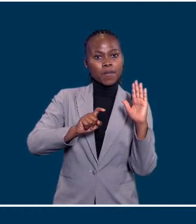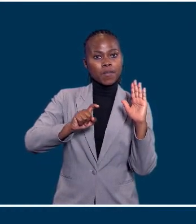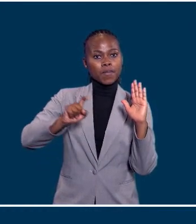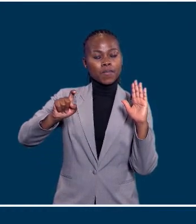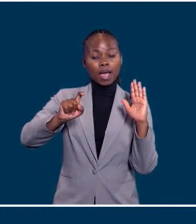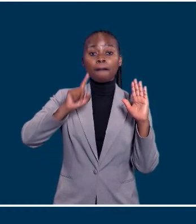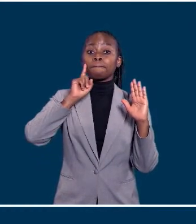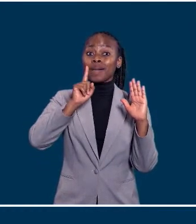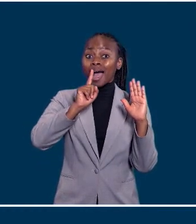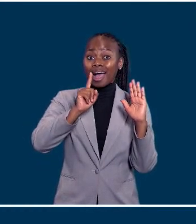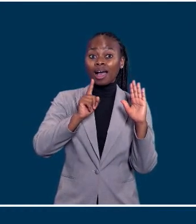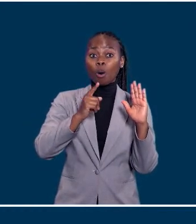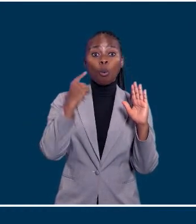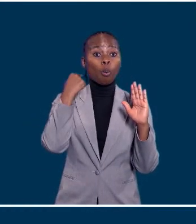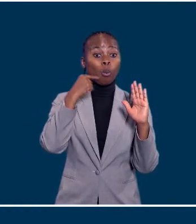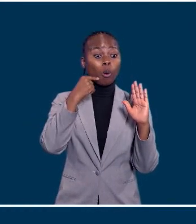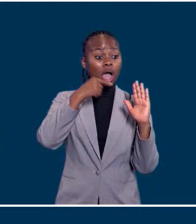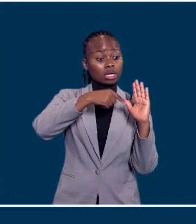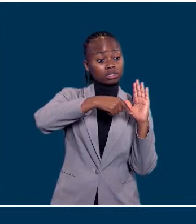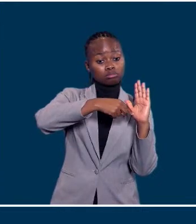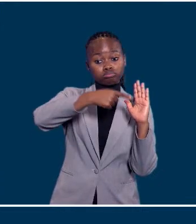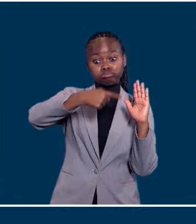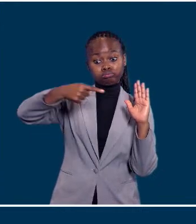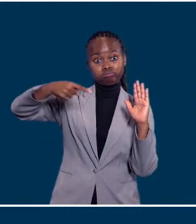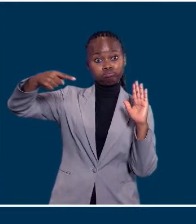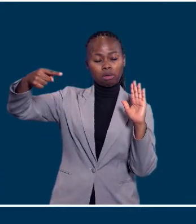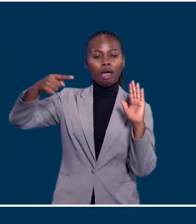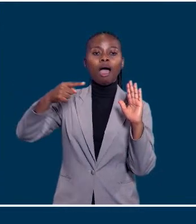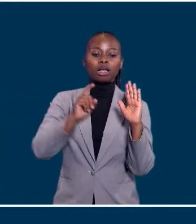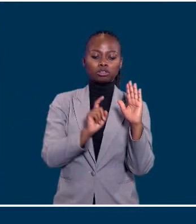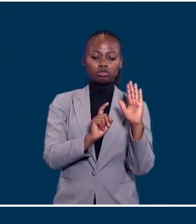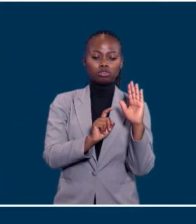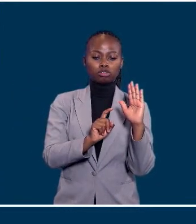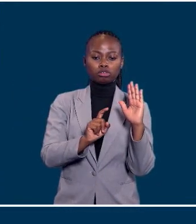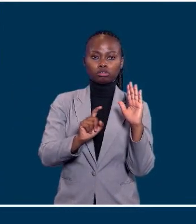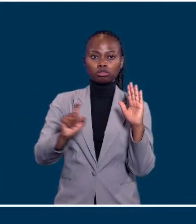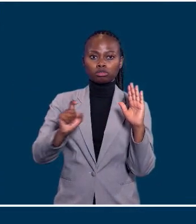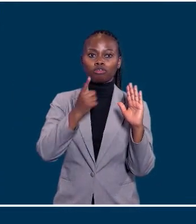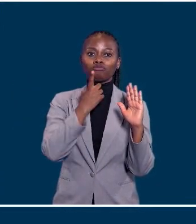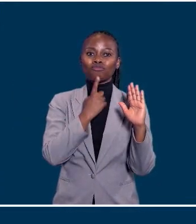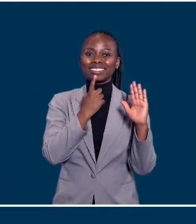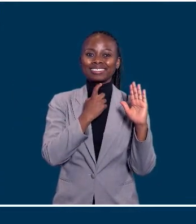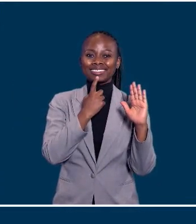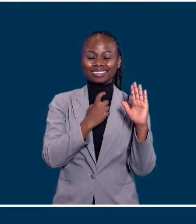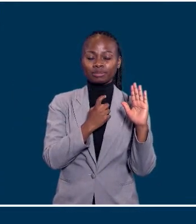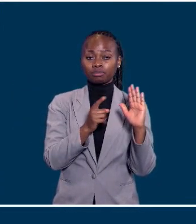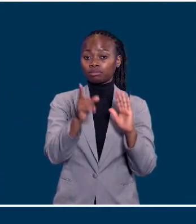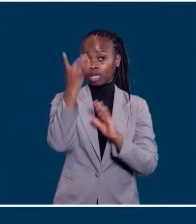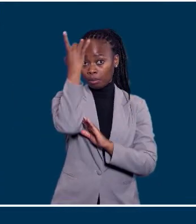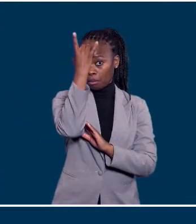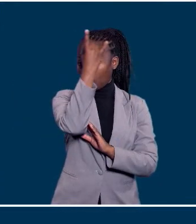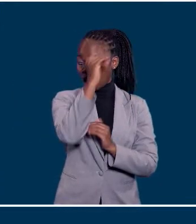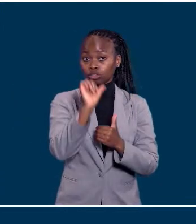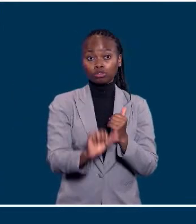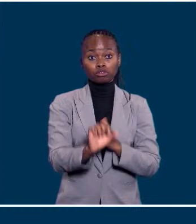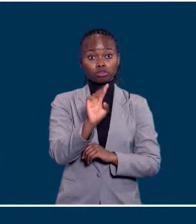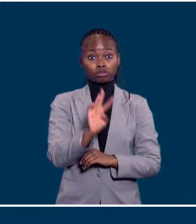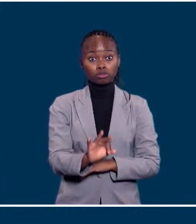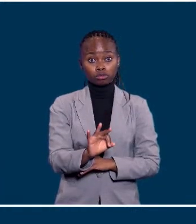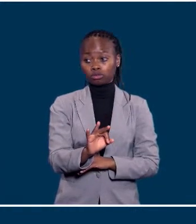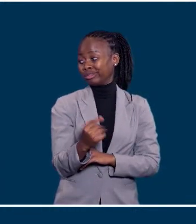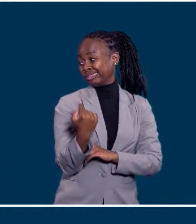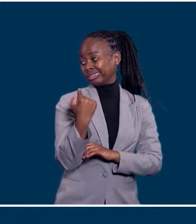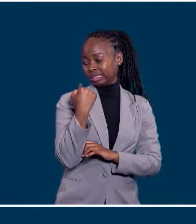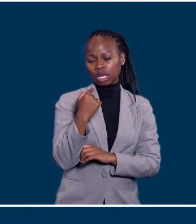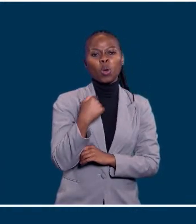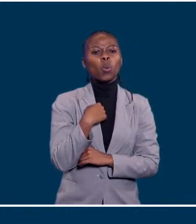baseline, which is white. And then in the March meeting, we looked at, among other things, I'll get